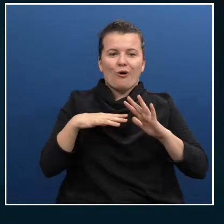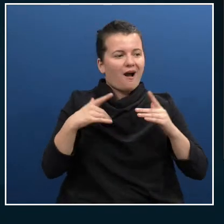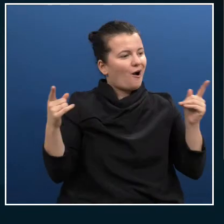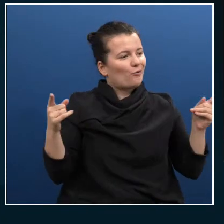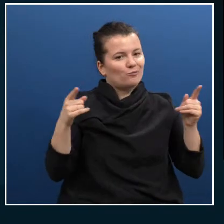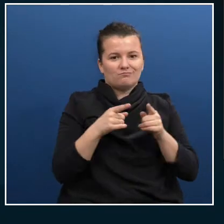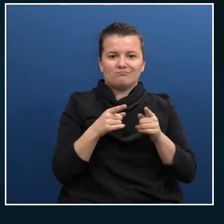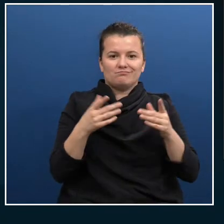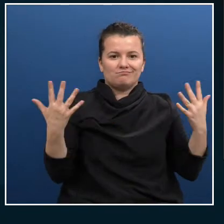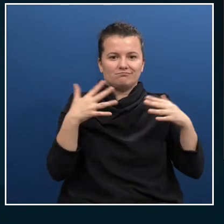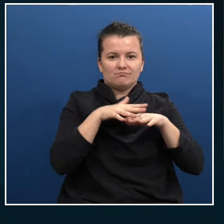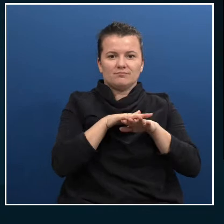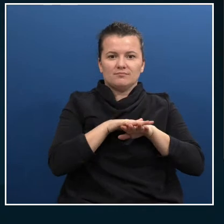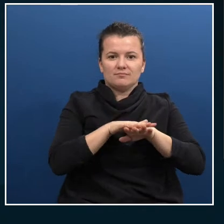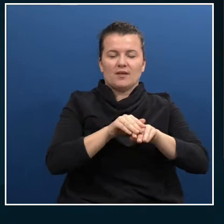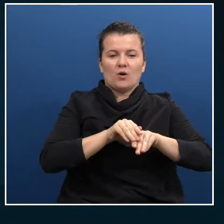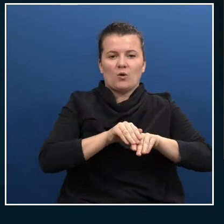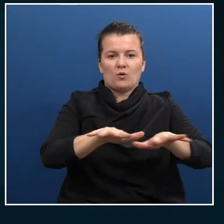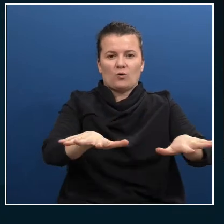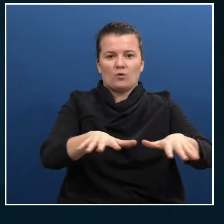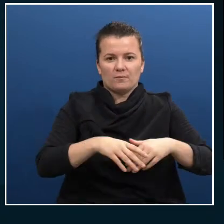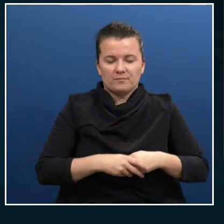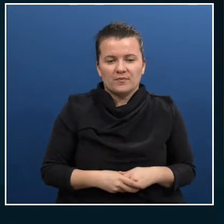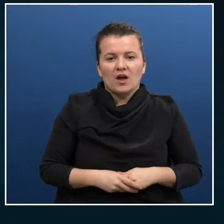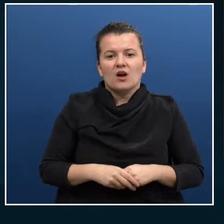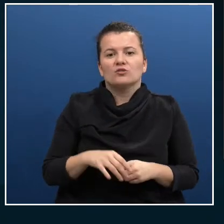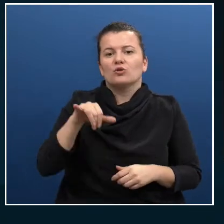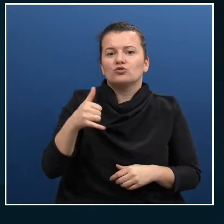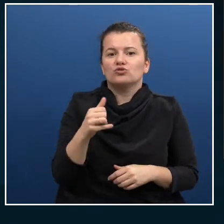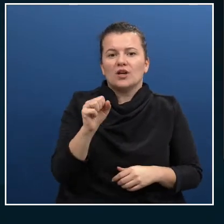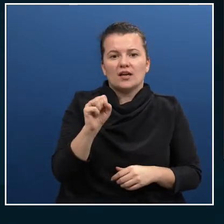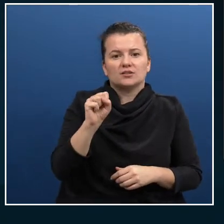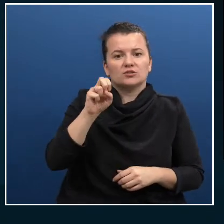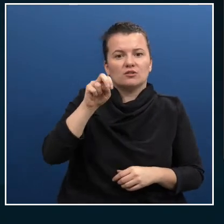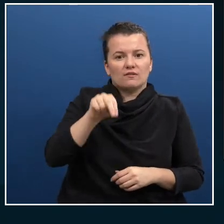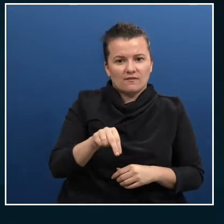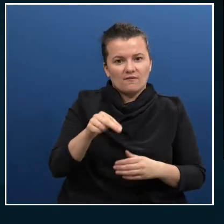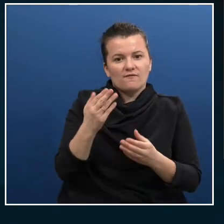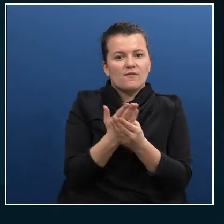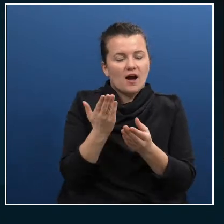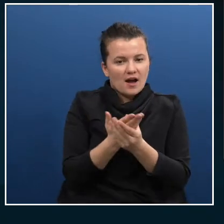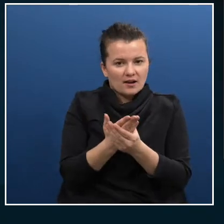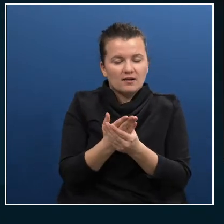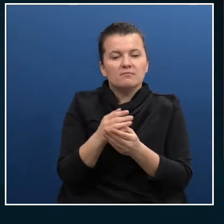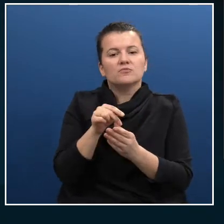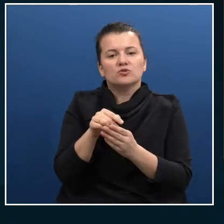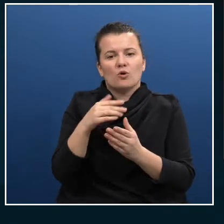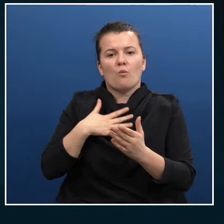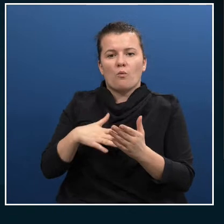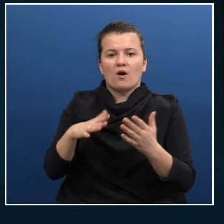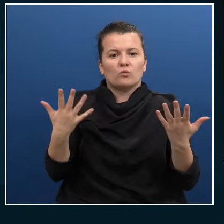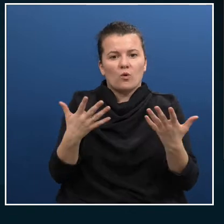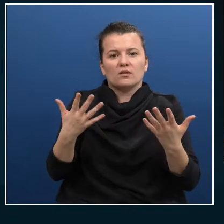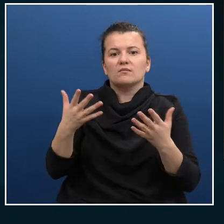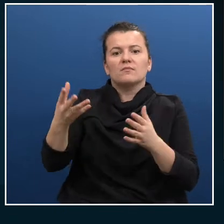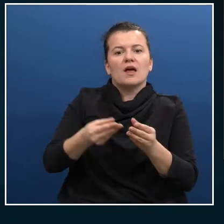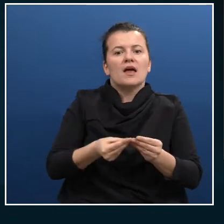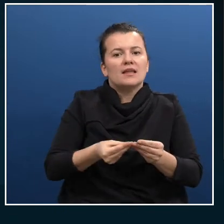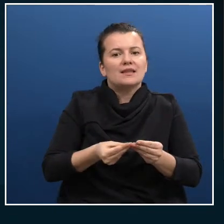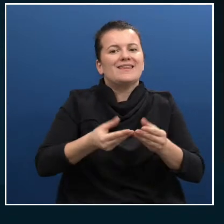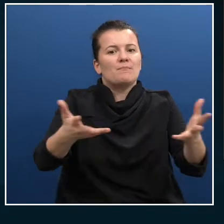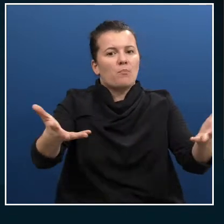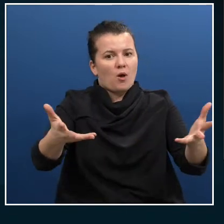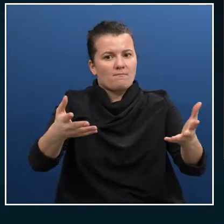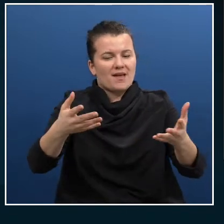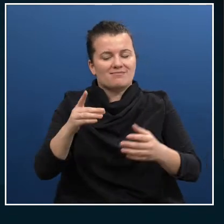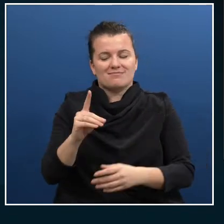this the JSON file that creates the VM. So in this case, I'm using the AZ resource group deployment PowerShell commandlet, pointing to the